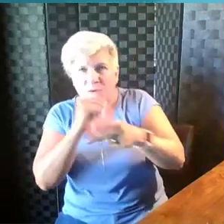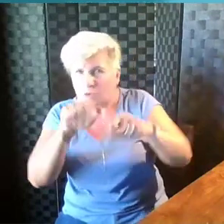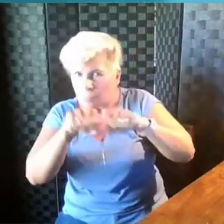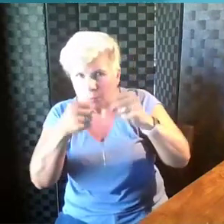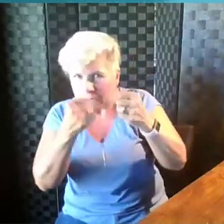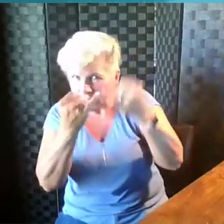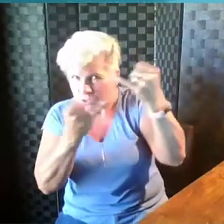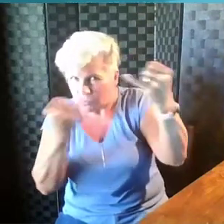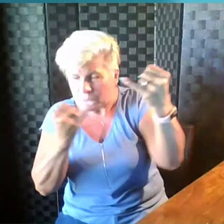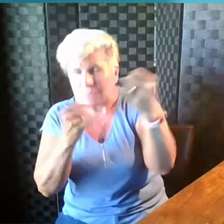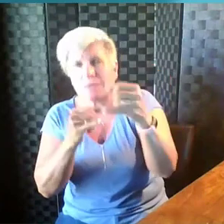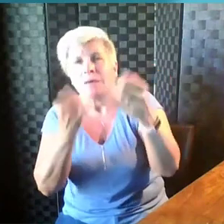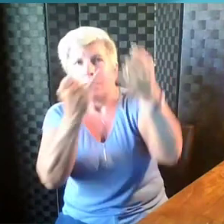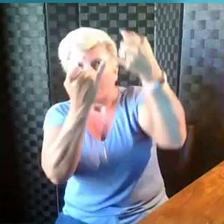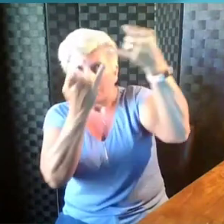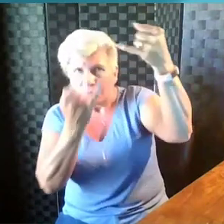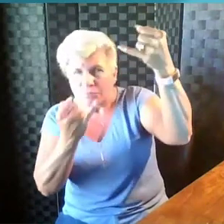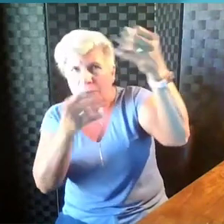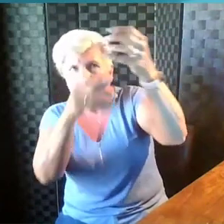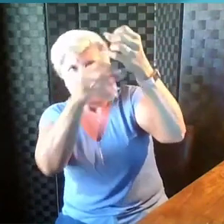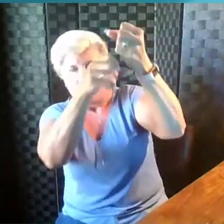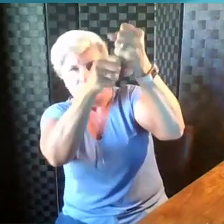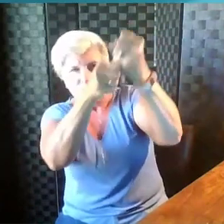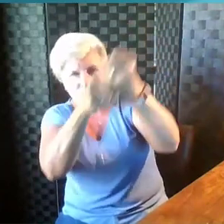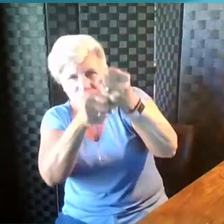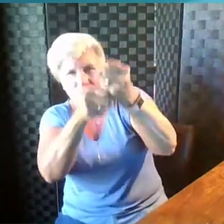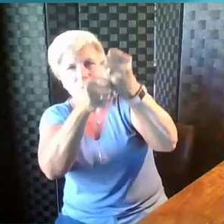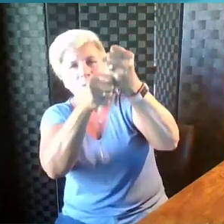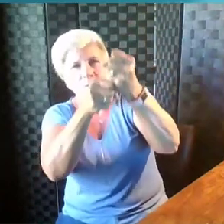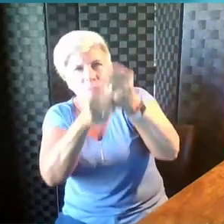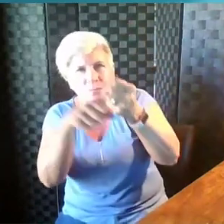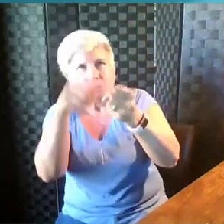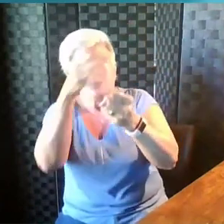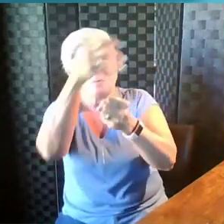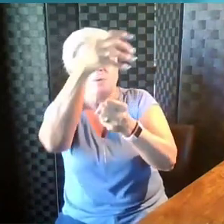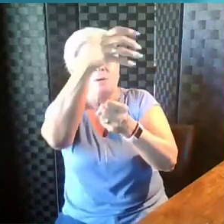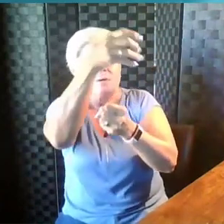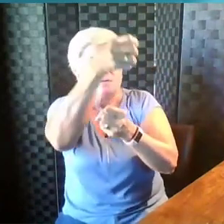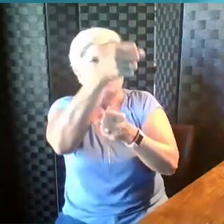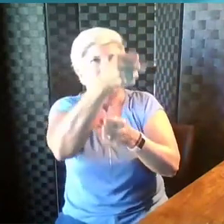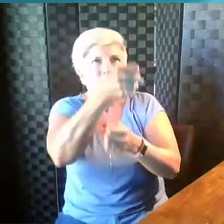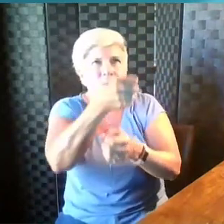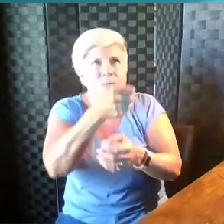hard or too quickly. Take your time.